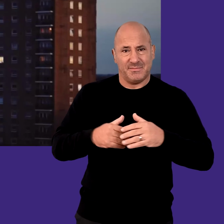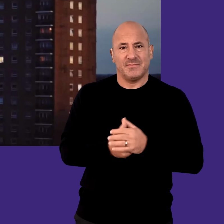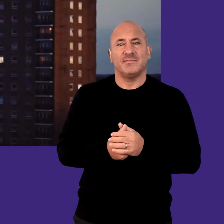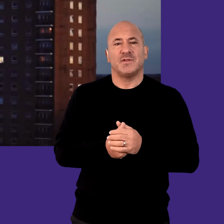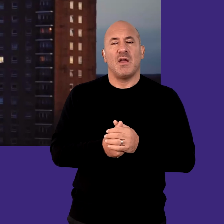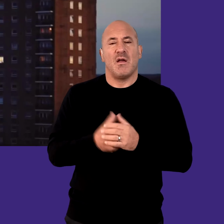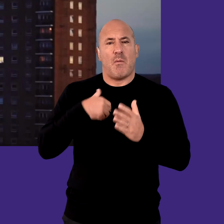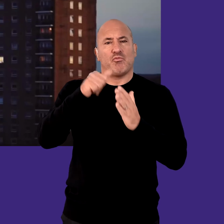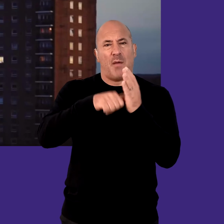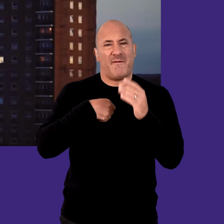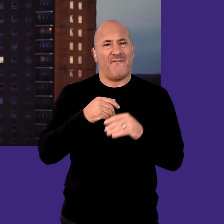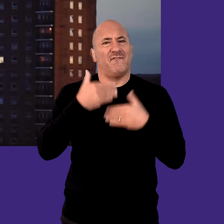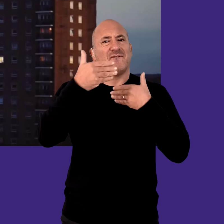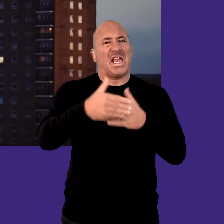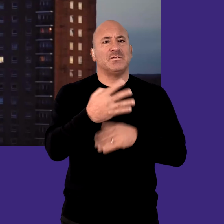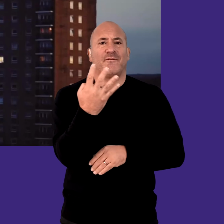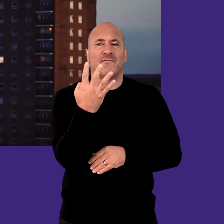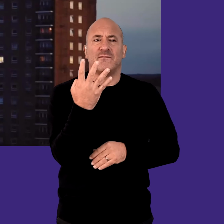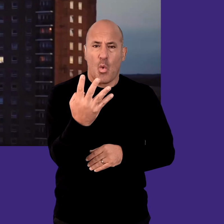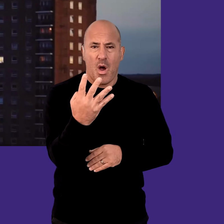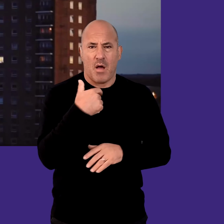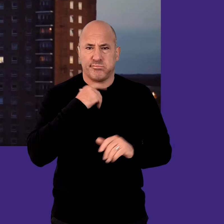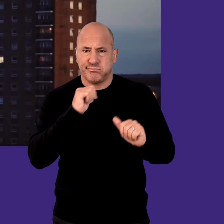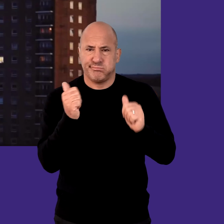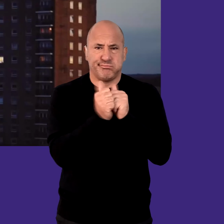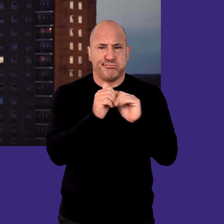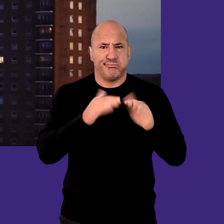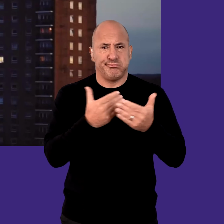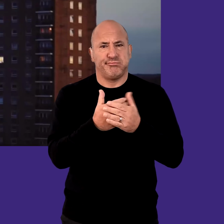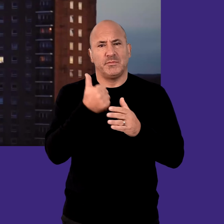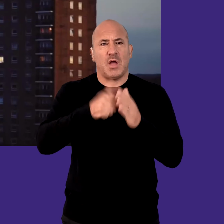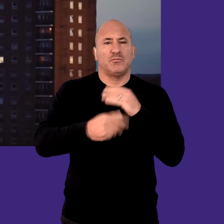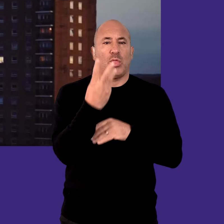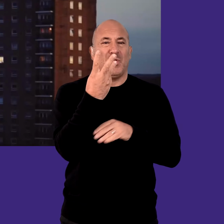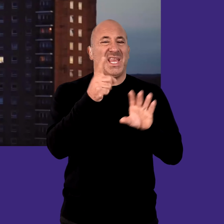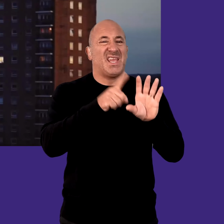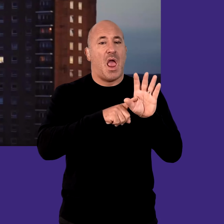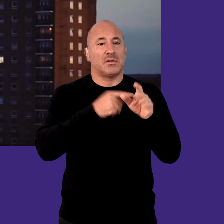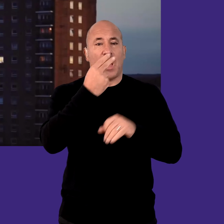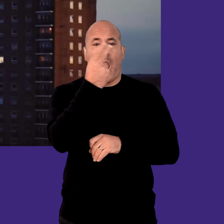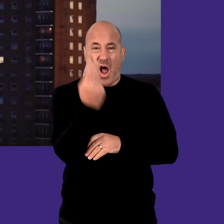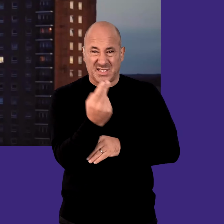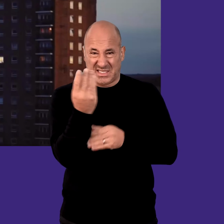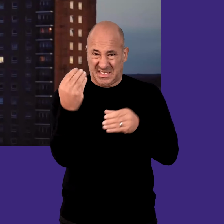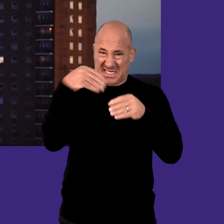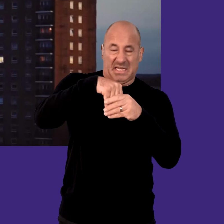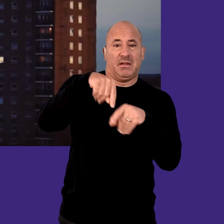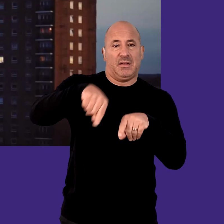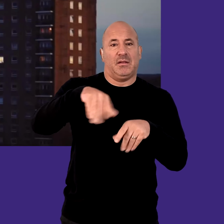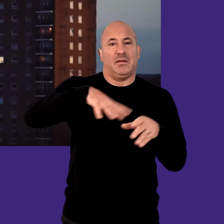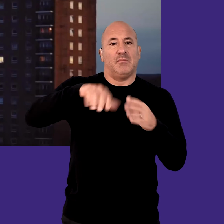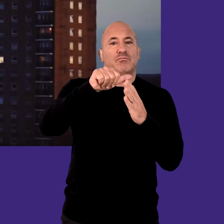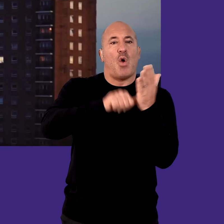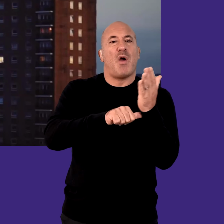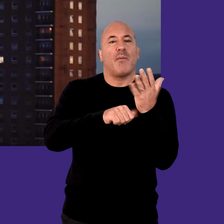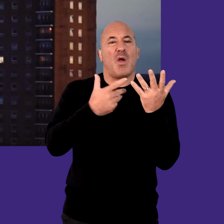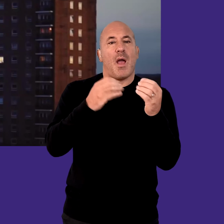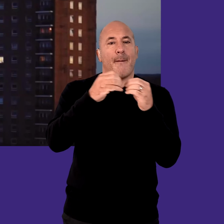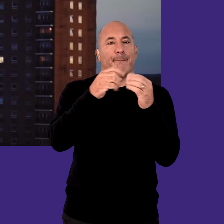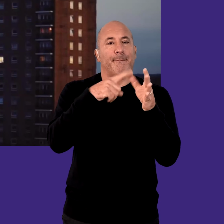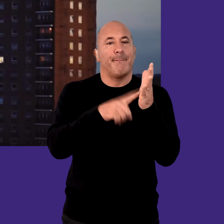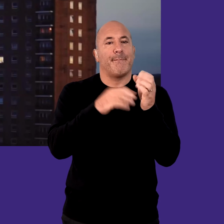development. So as part of our phase 4 programme of work, we've committed to delivering an initial 3